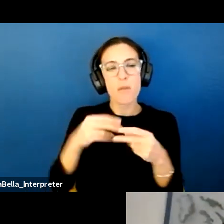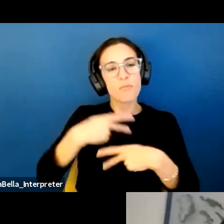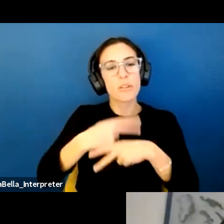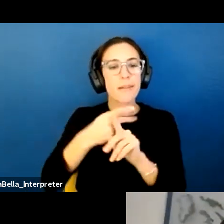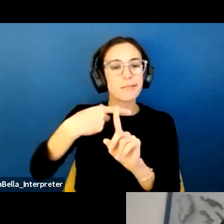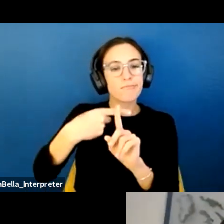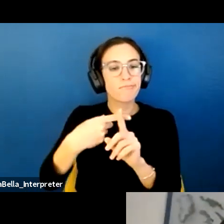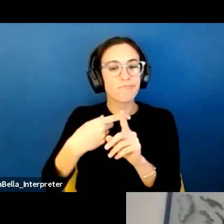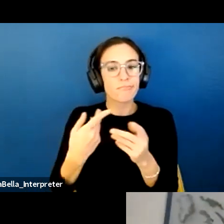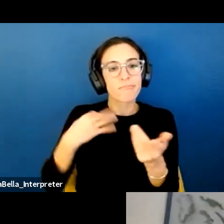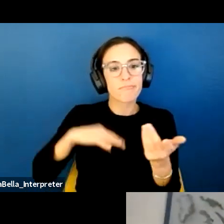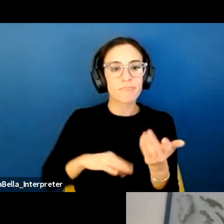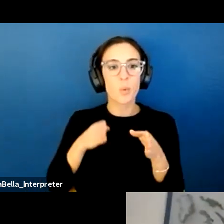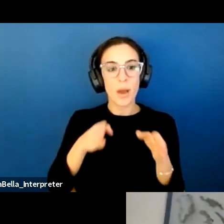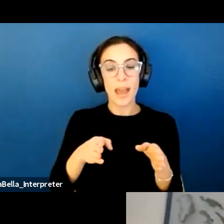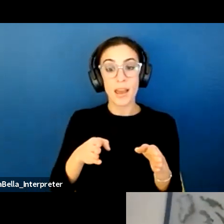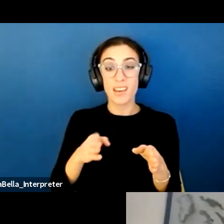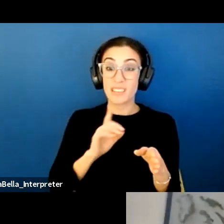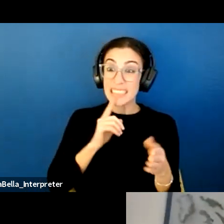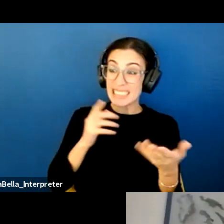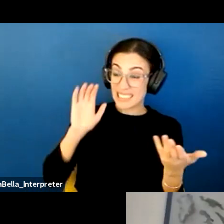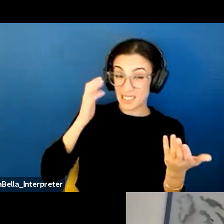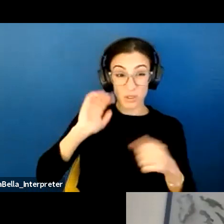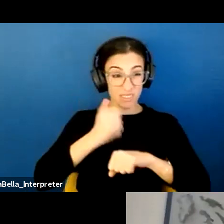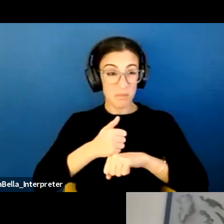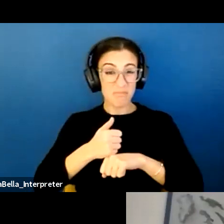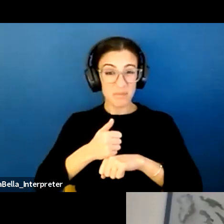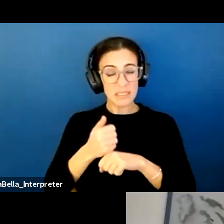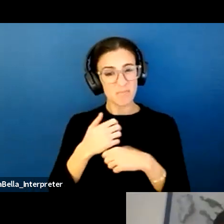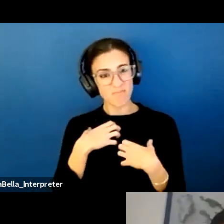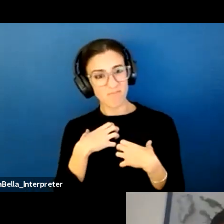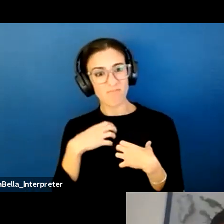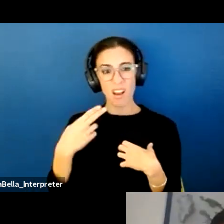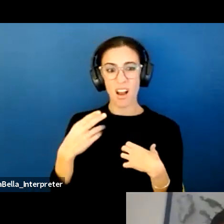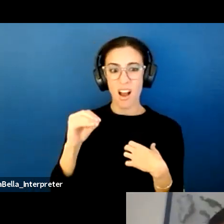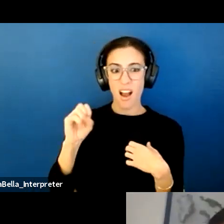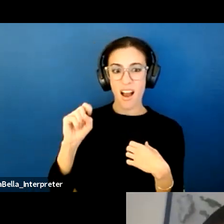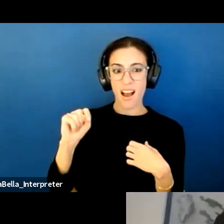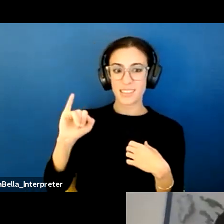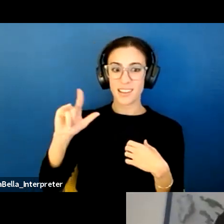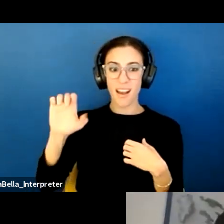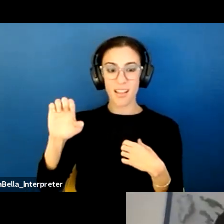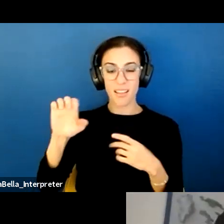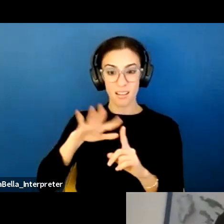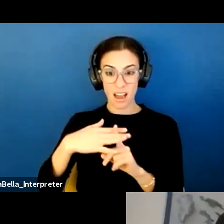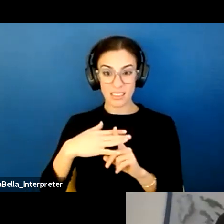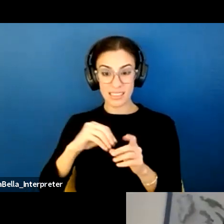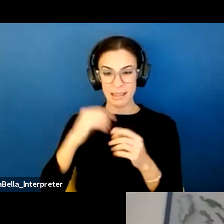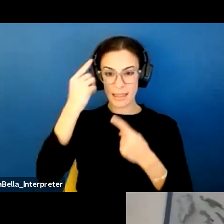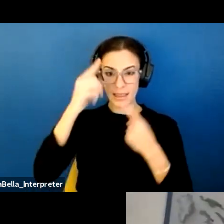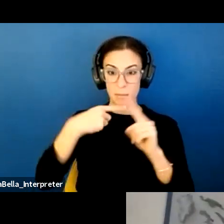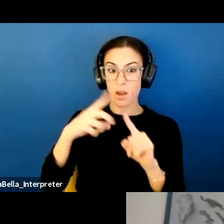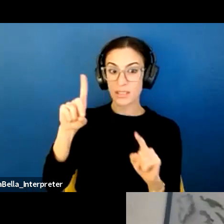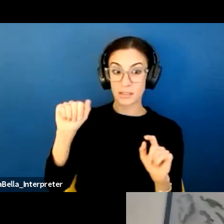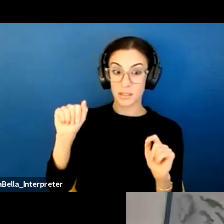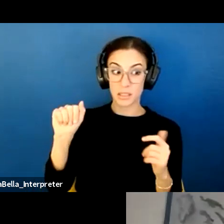this seems to provide kind of a pretty hostile context to thinking about disability being anything